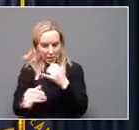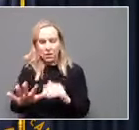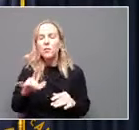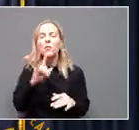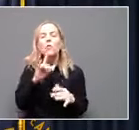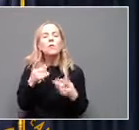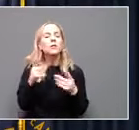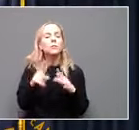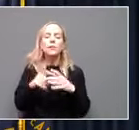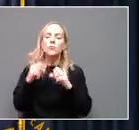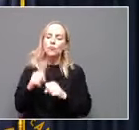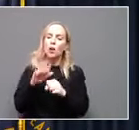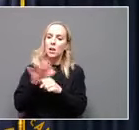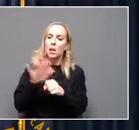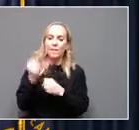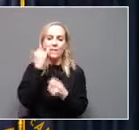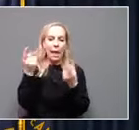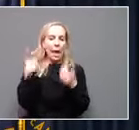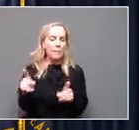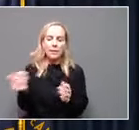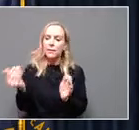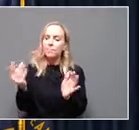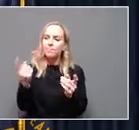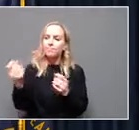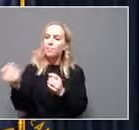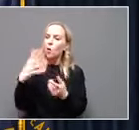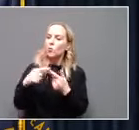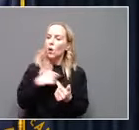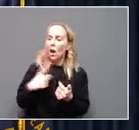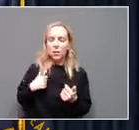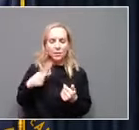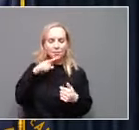us. All right, that is this week's update. We're going to be back